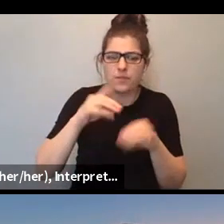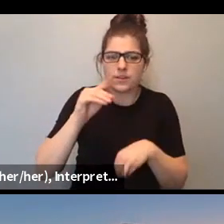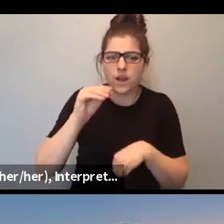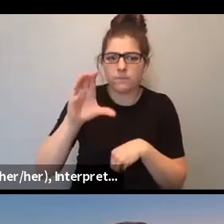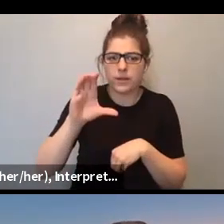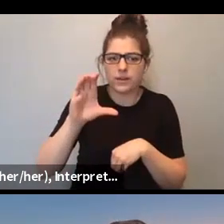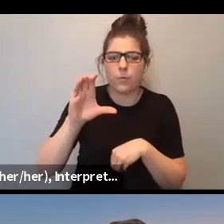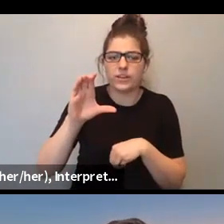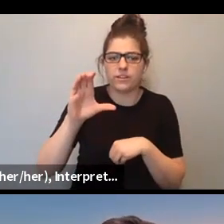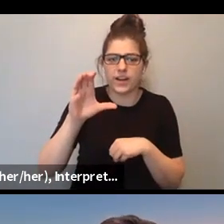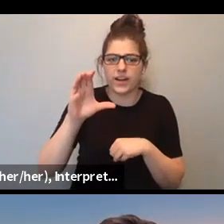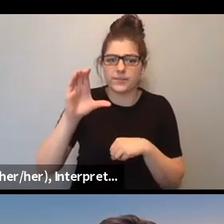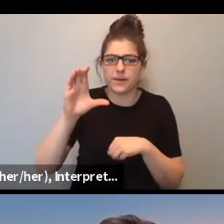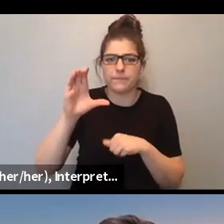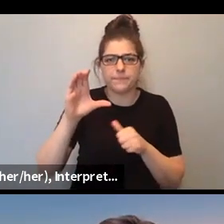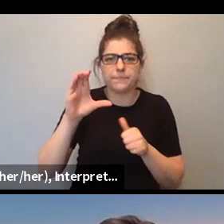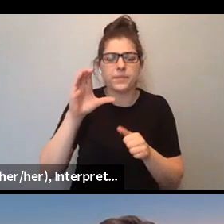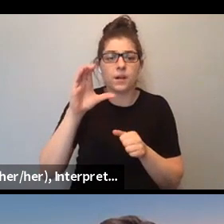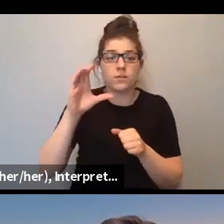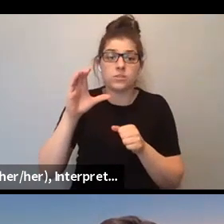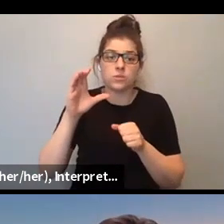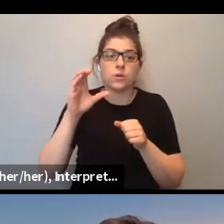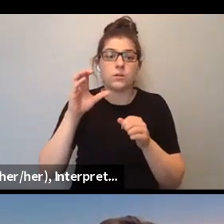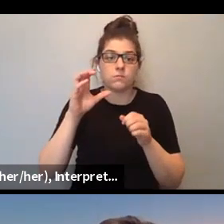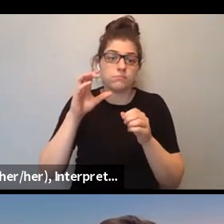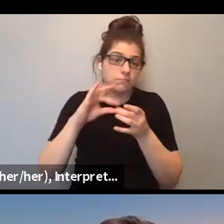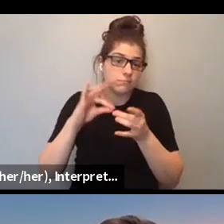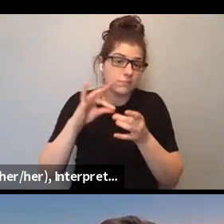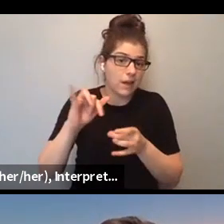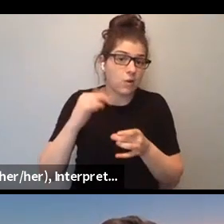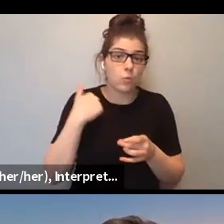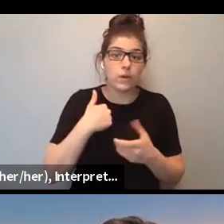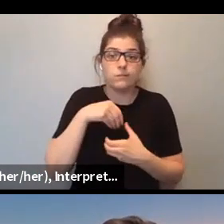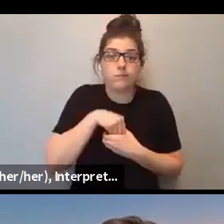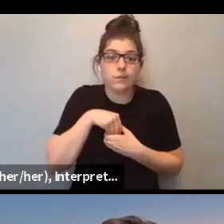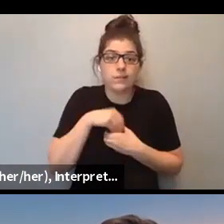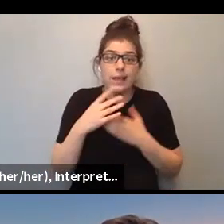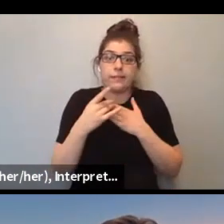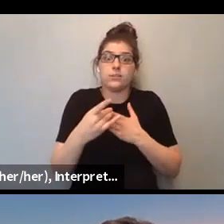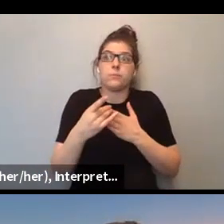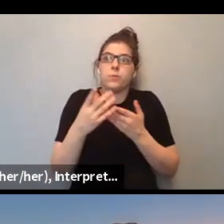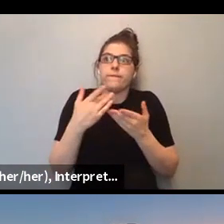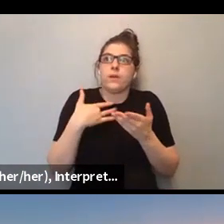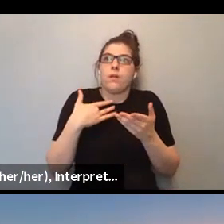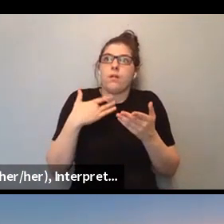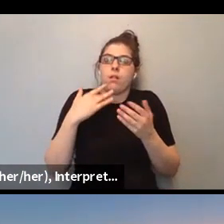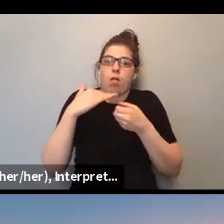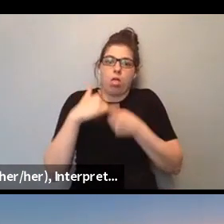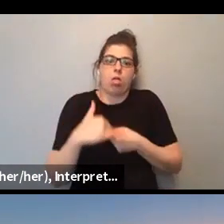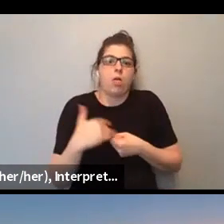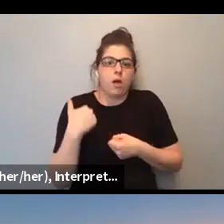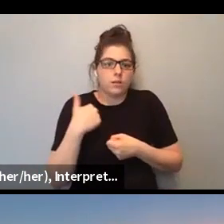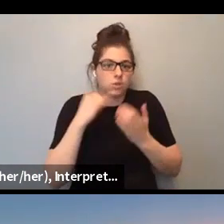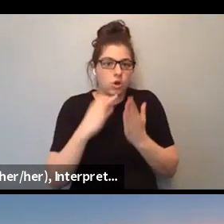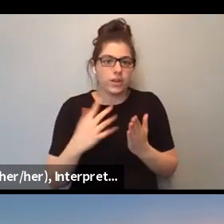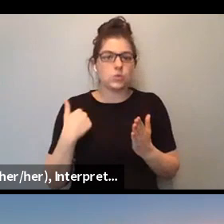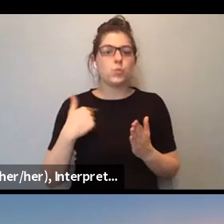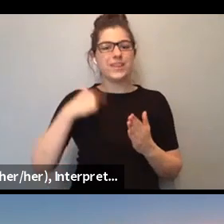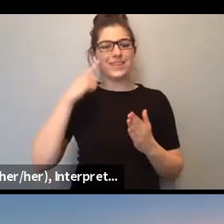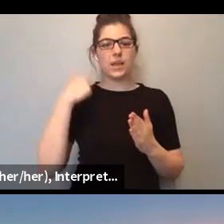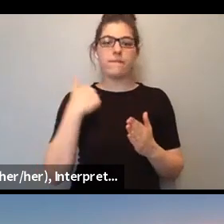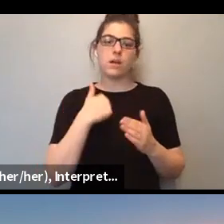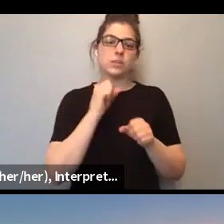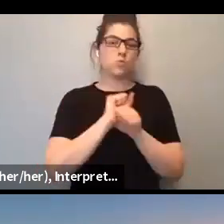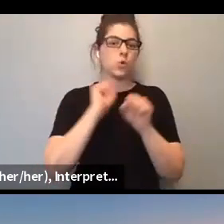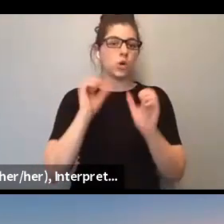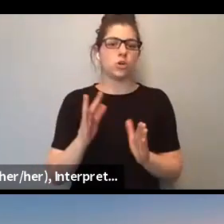mind, to undermine the elitism, the internalized elitism that we're fed as artists. Can we think of ourselves as workers? What do you all think?